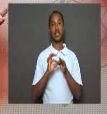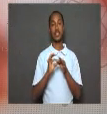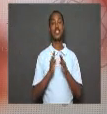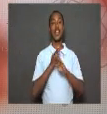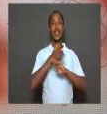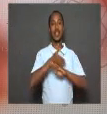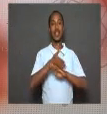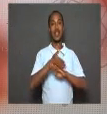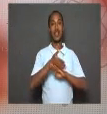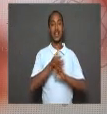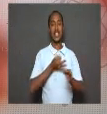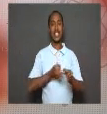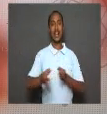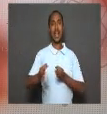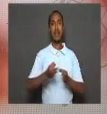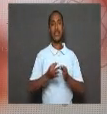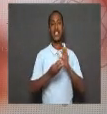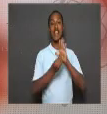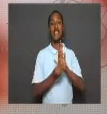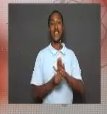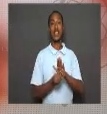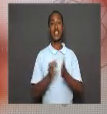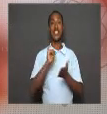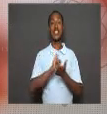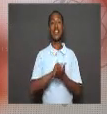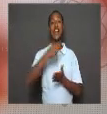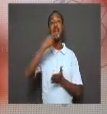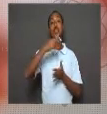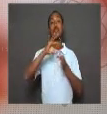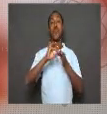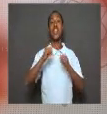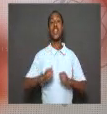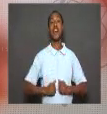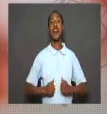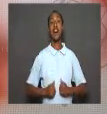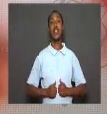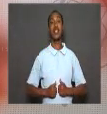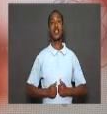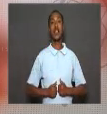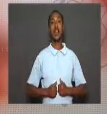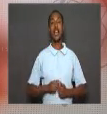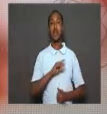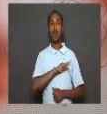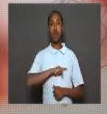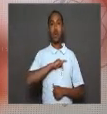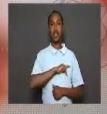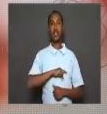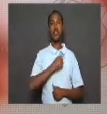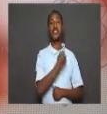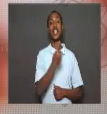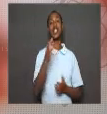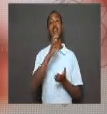Then, describe the effects that hydrogen bonding has on the properties of